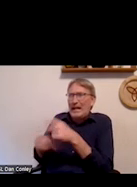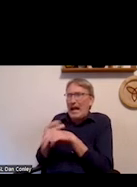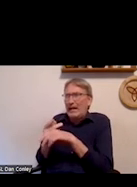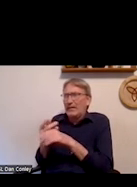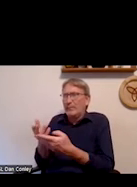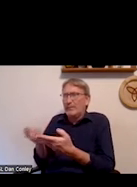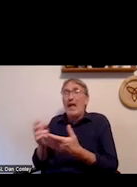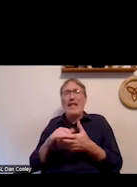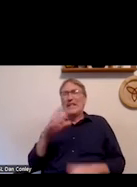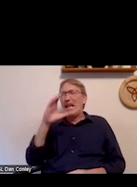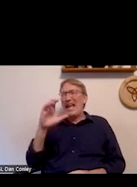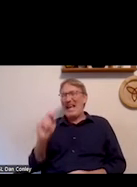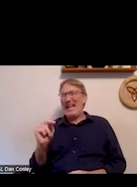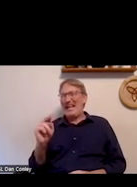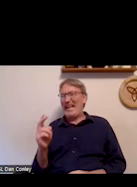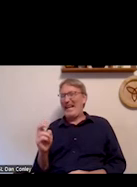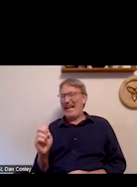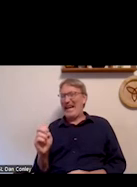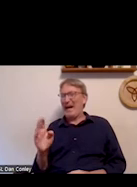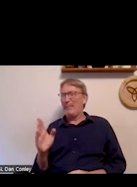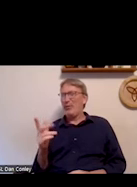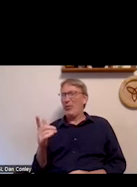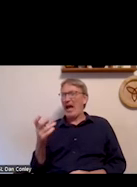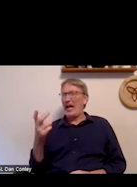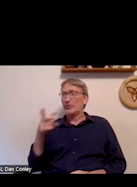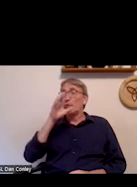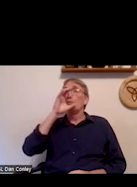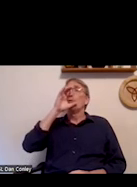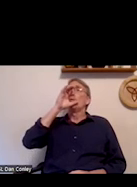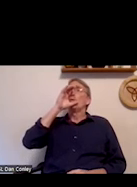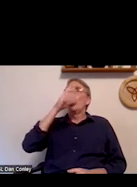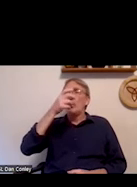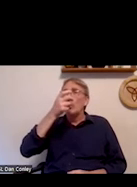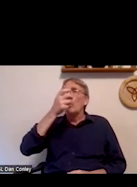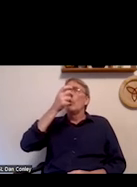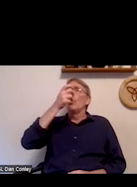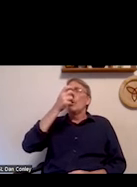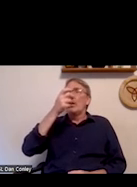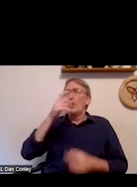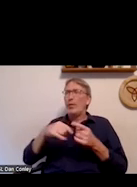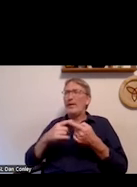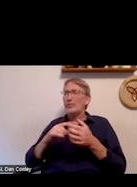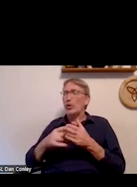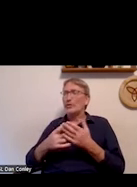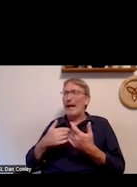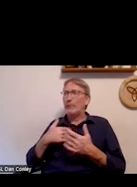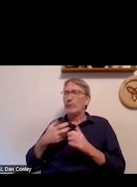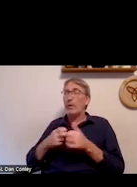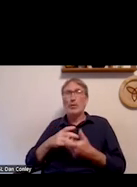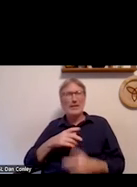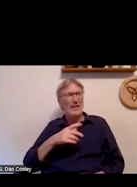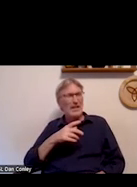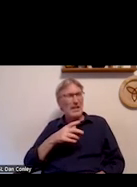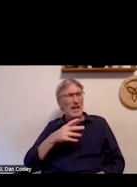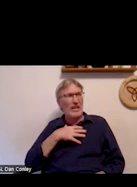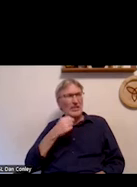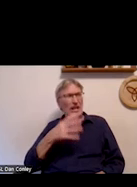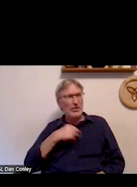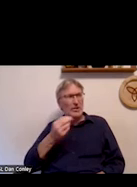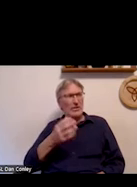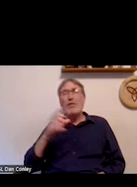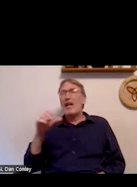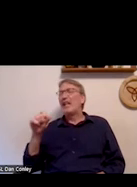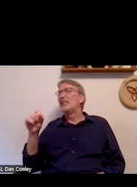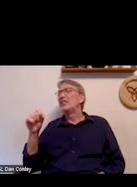that is for when he starts to get too clogged up. He can clear his. Is that like a suction, Yes. or how does that work? It's okay. a